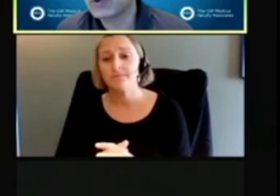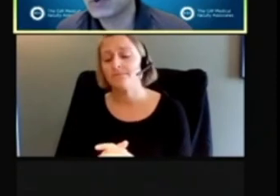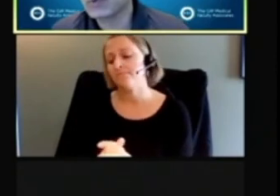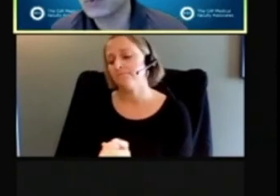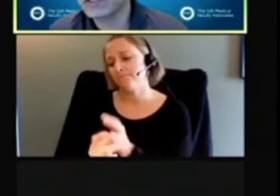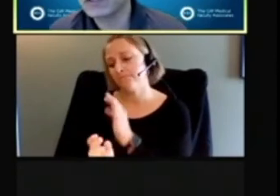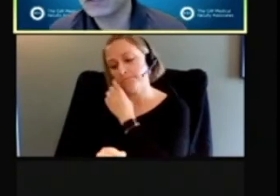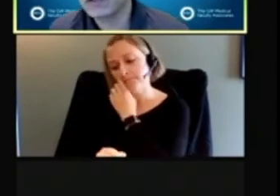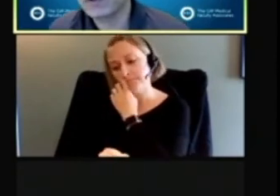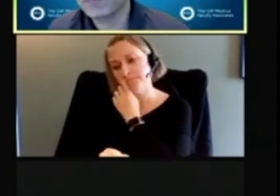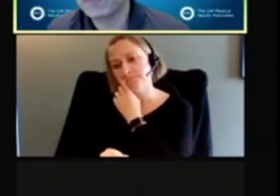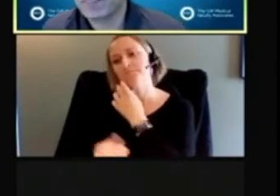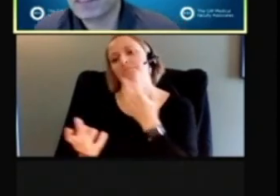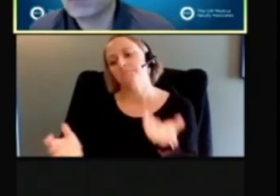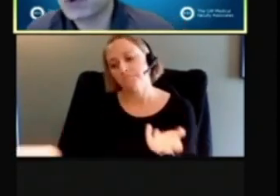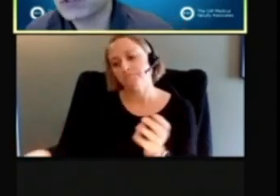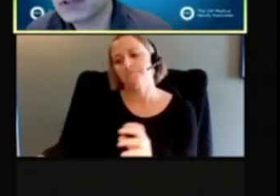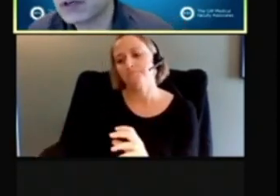So